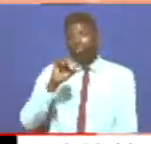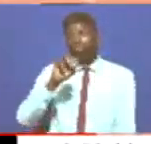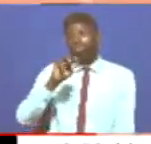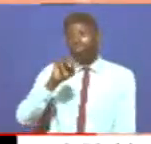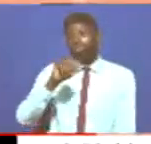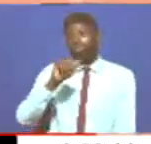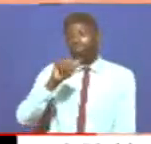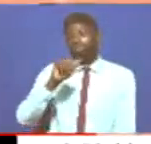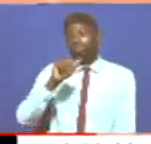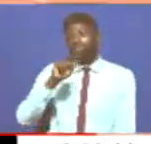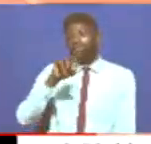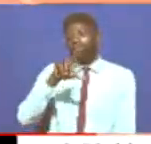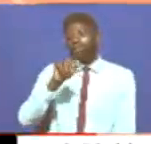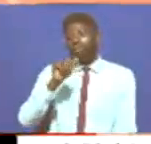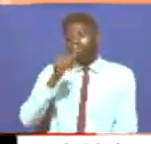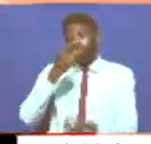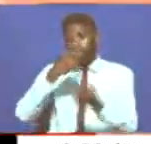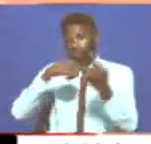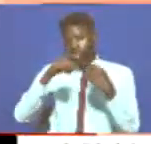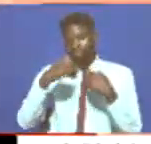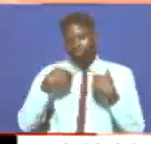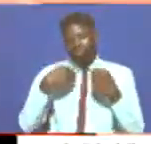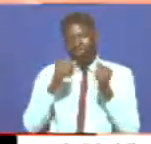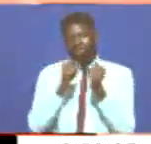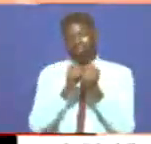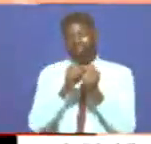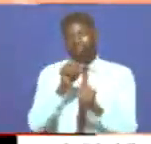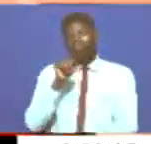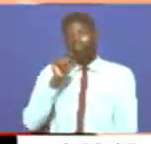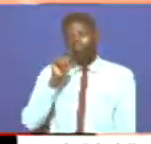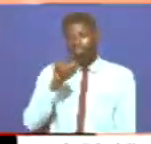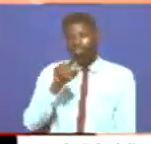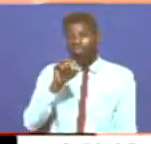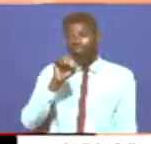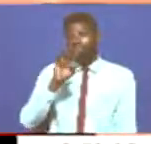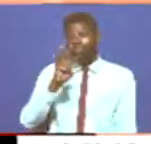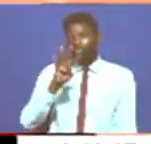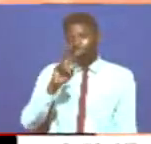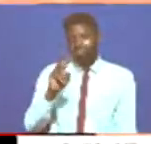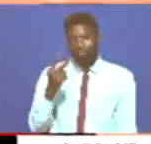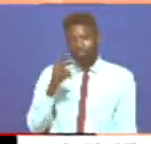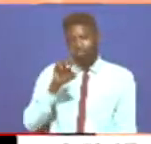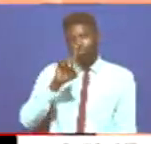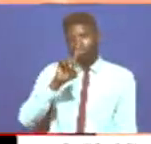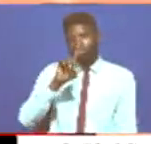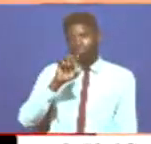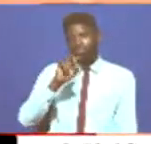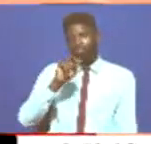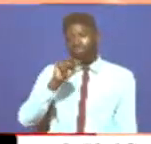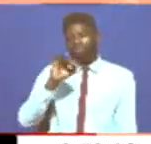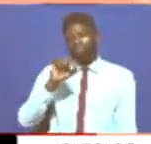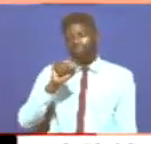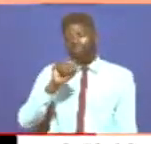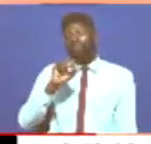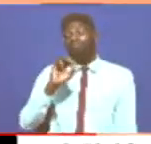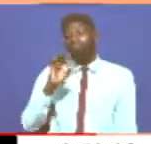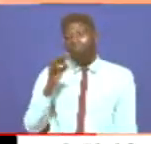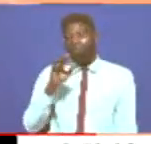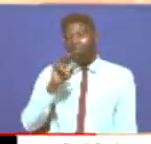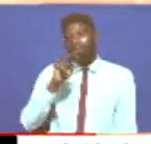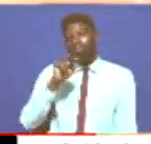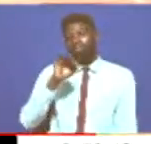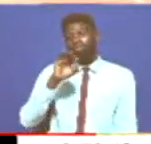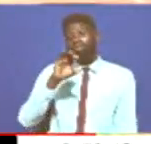victorious after clocking 10.04 seconds, followed by Dennis Nyongesa and Nicholas Mutiso, who finished second and third